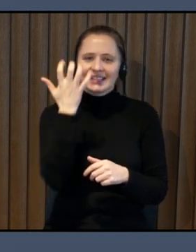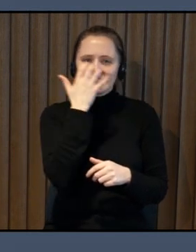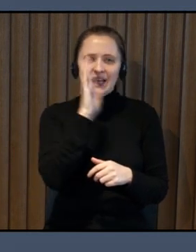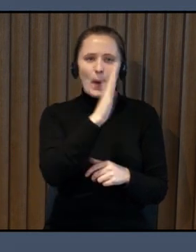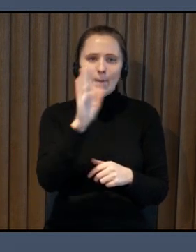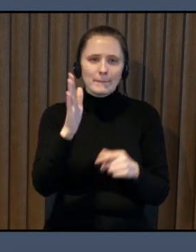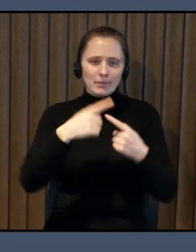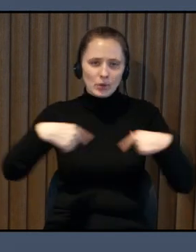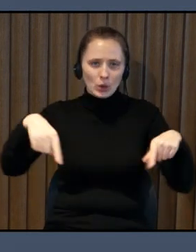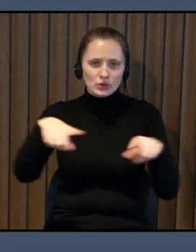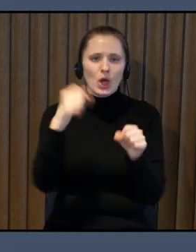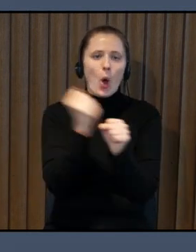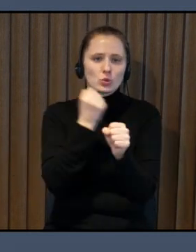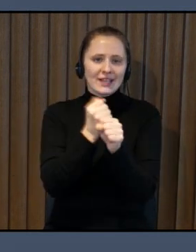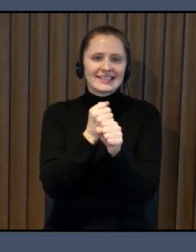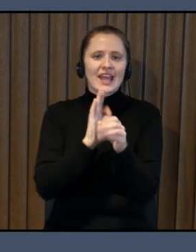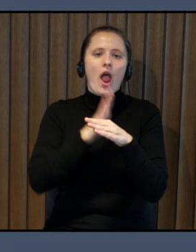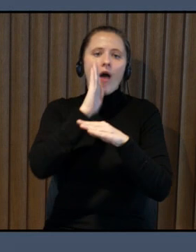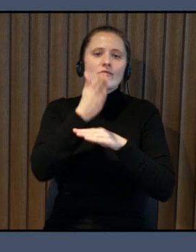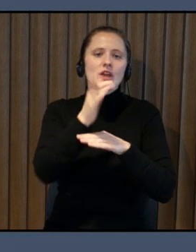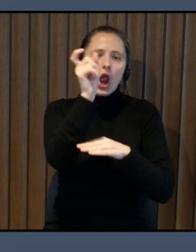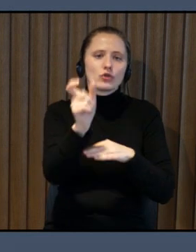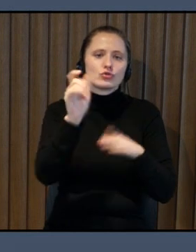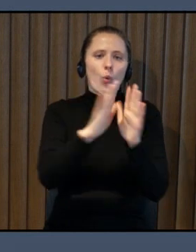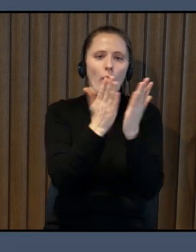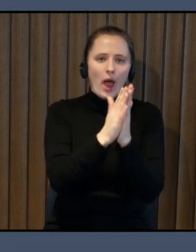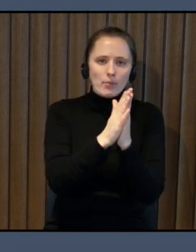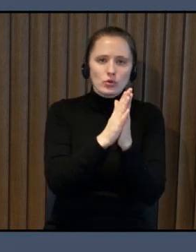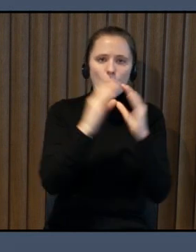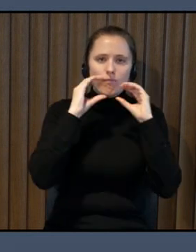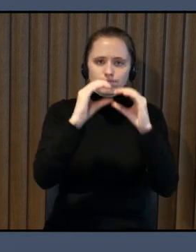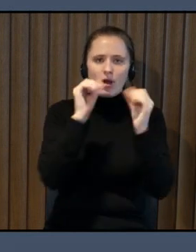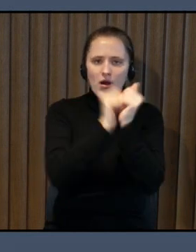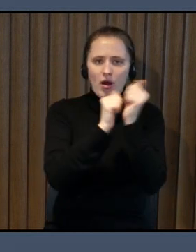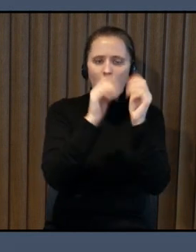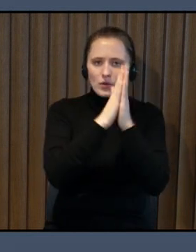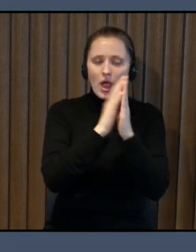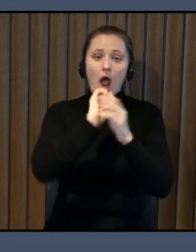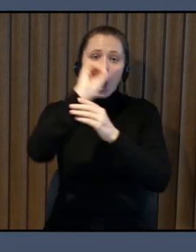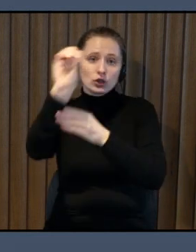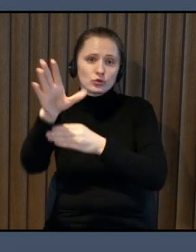In the library was also created a guest book from the